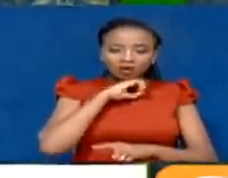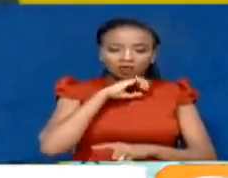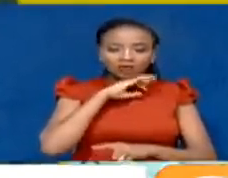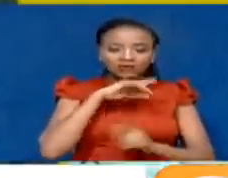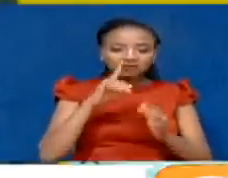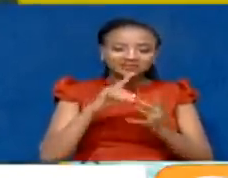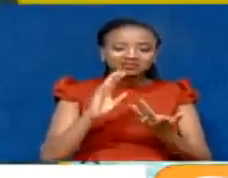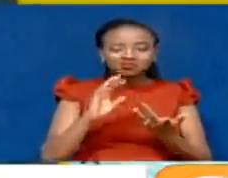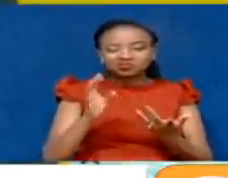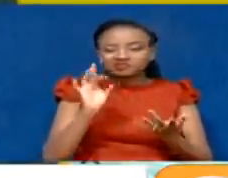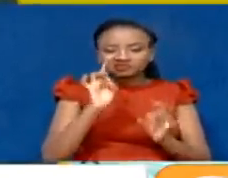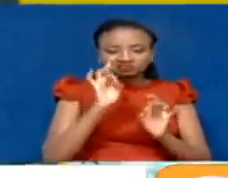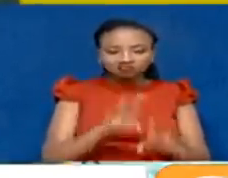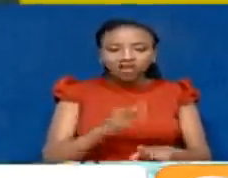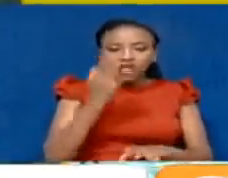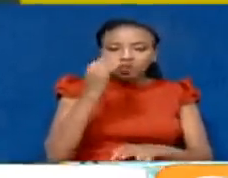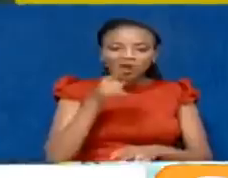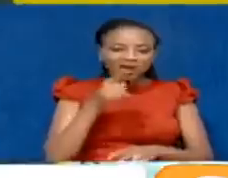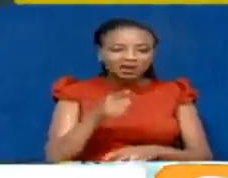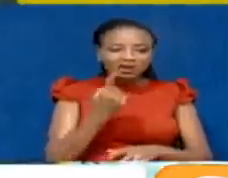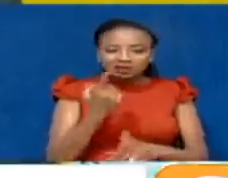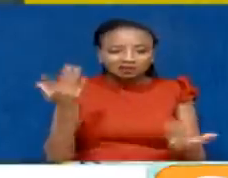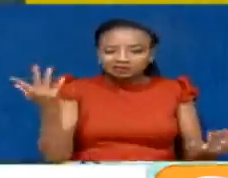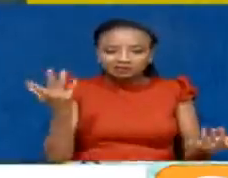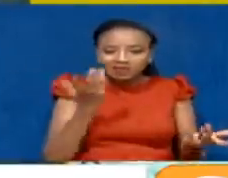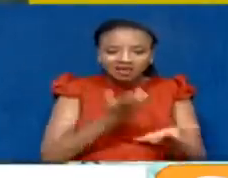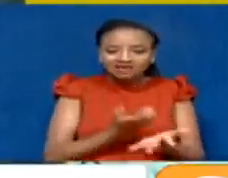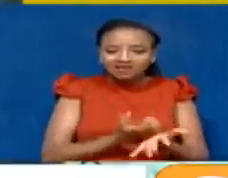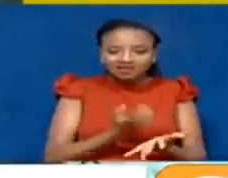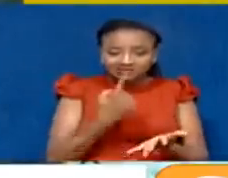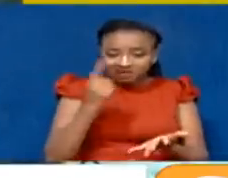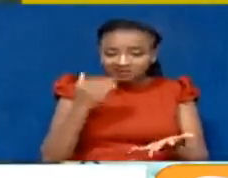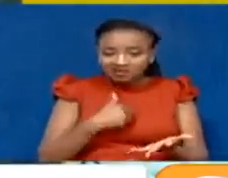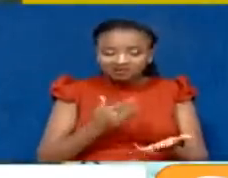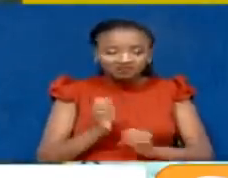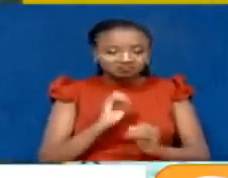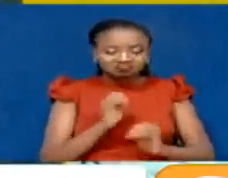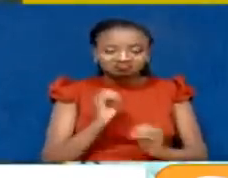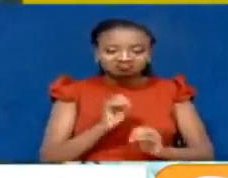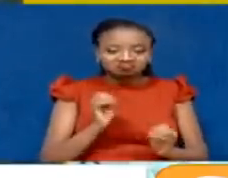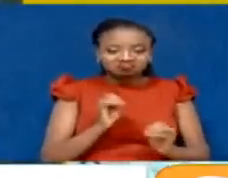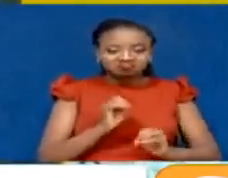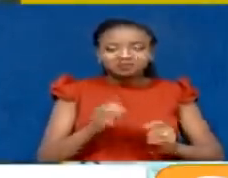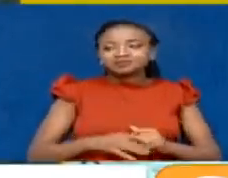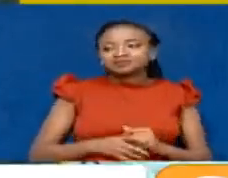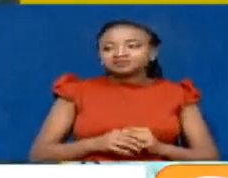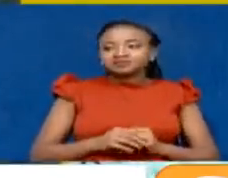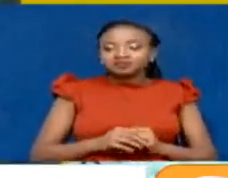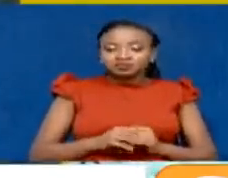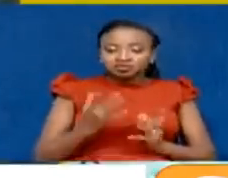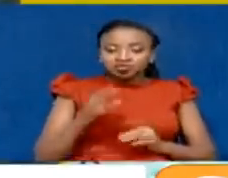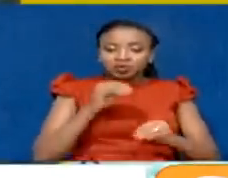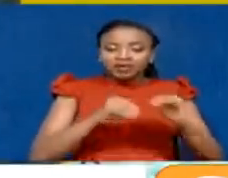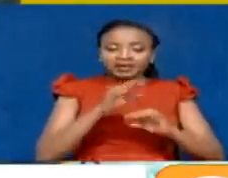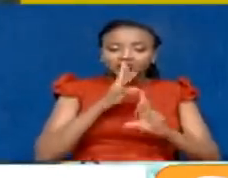has been dismissed for being unmeritorious or for lacking merit, and election results